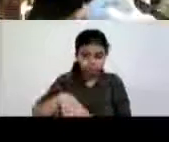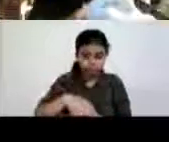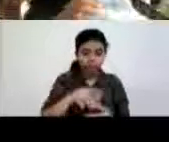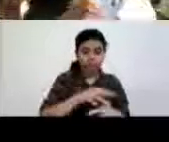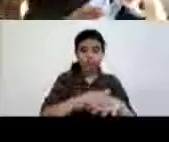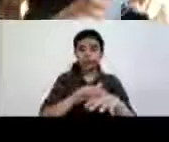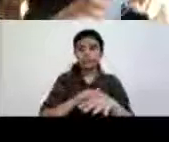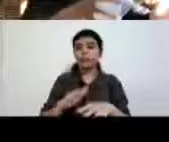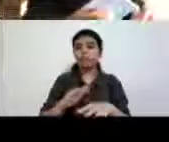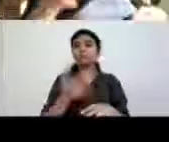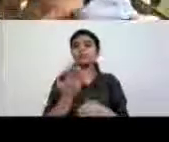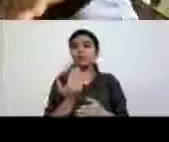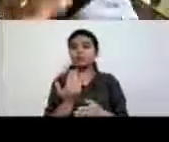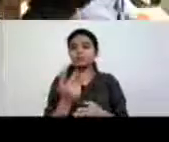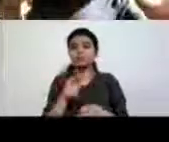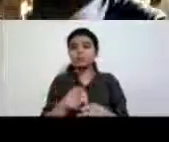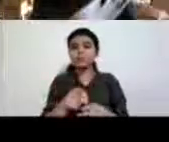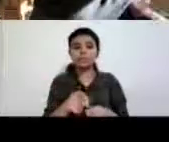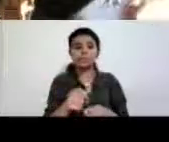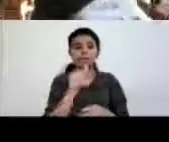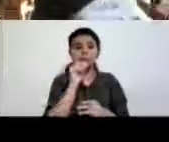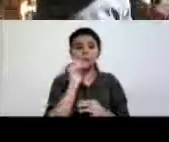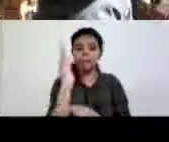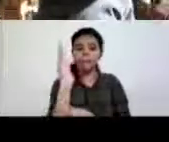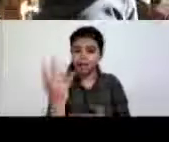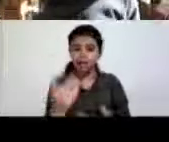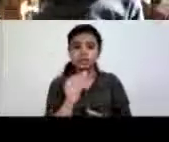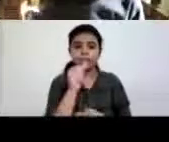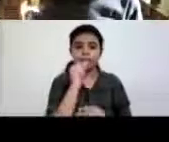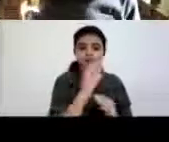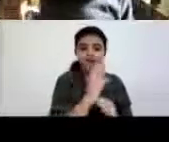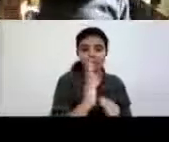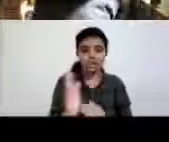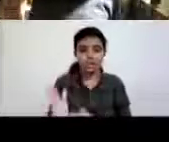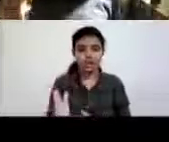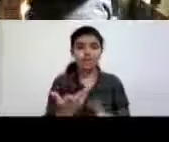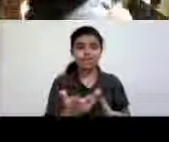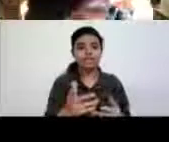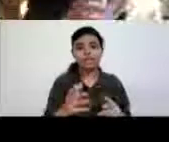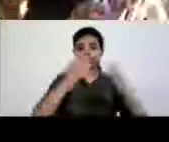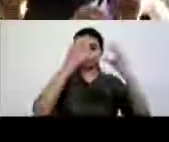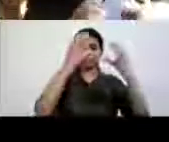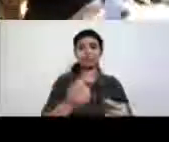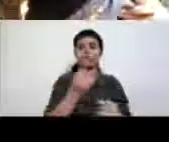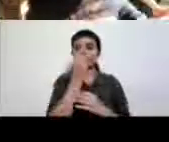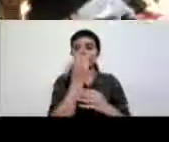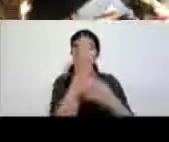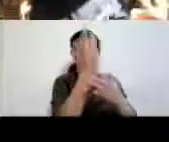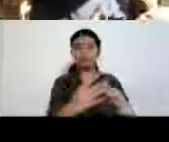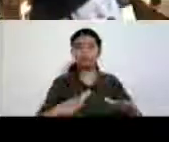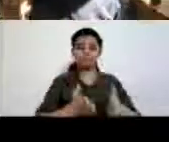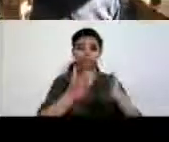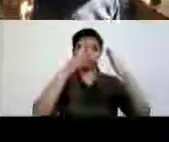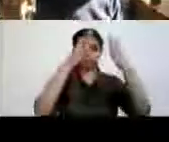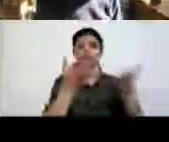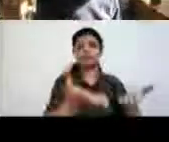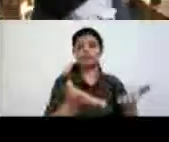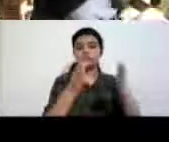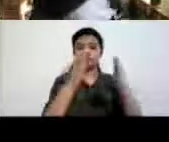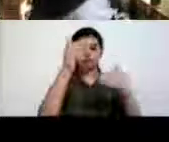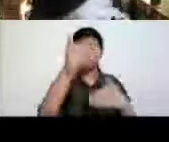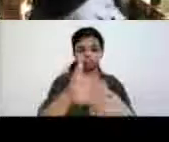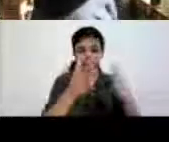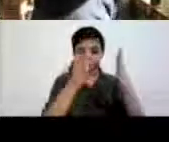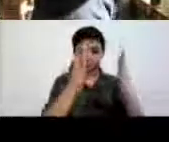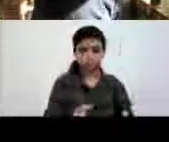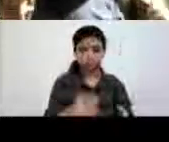still life with glasses, water bottle, and a vase. And this one, as a natural representation, is